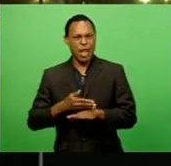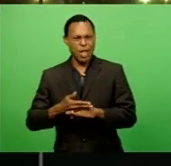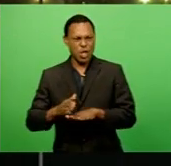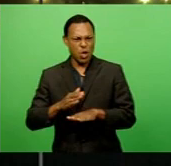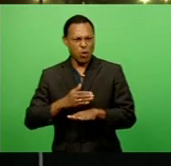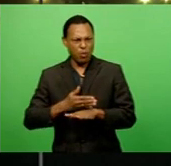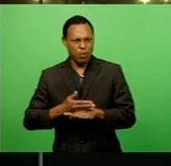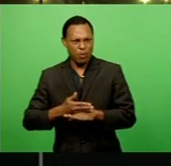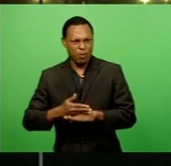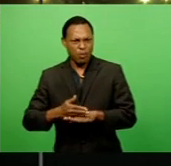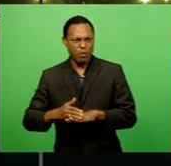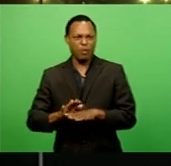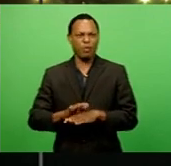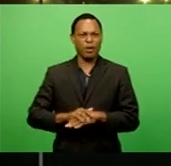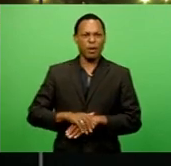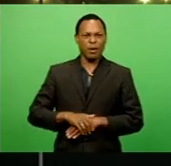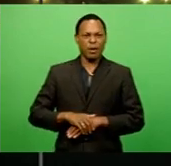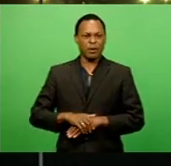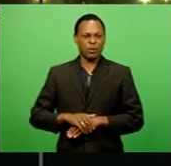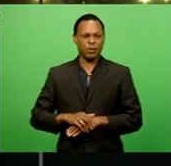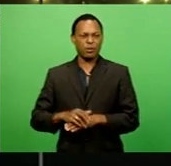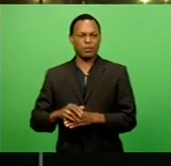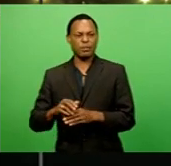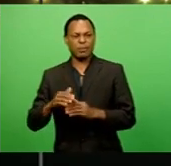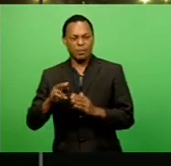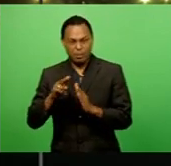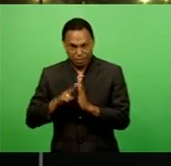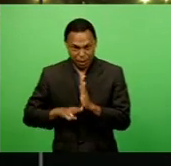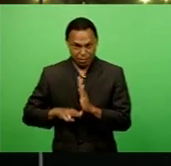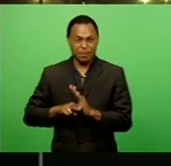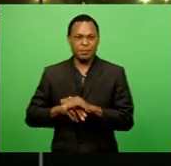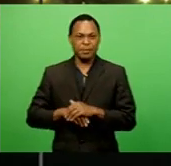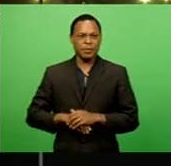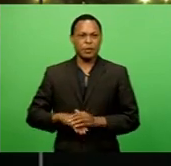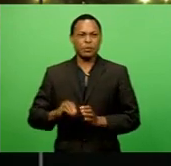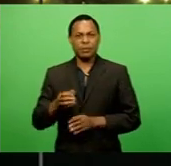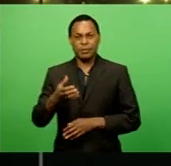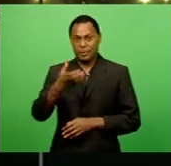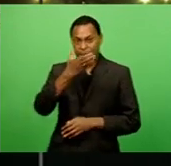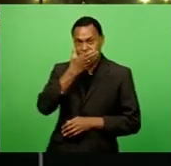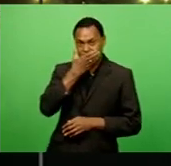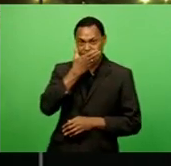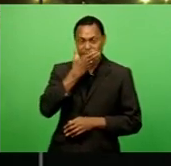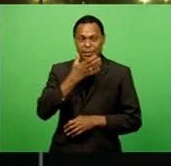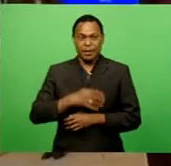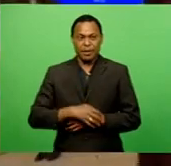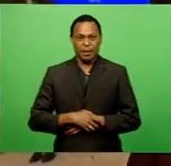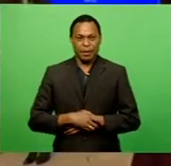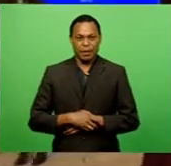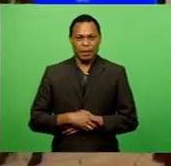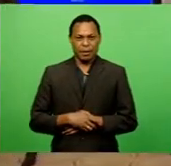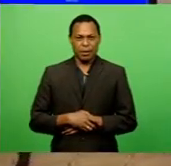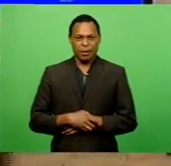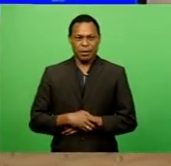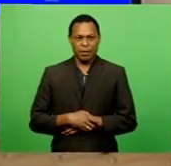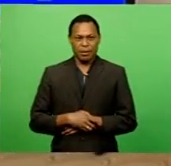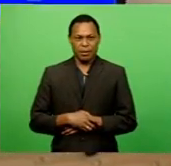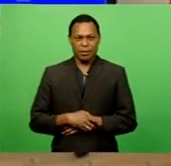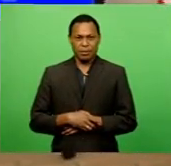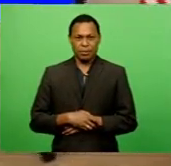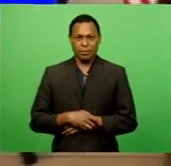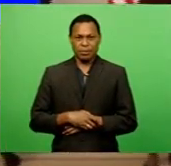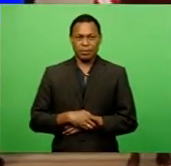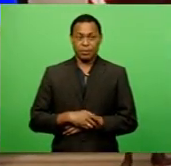signed a slew of executive orders taking both mask-wearing and science seriously. On his first full day